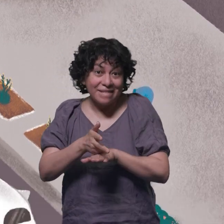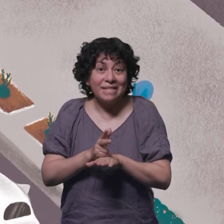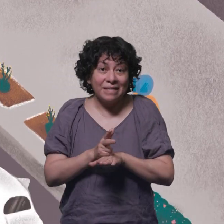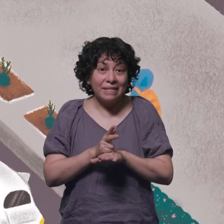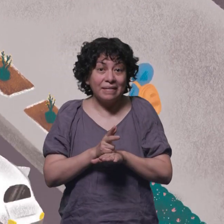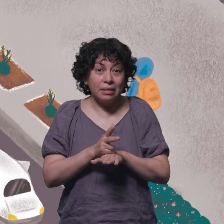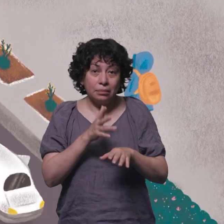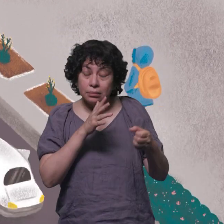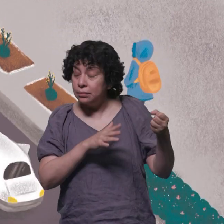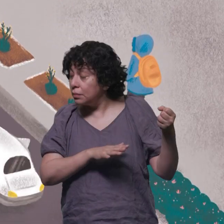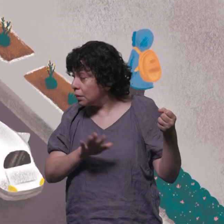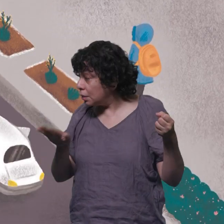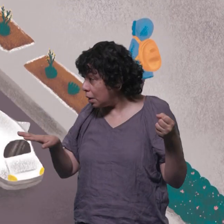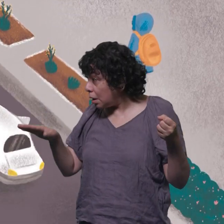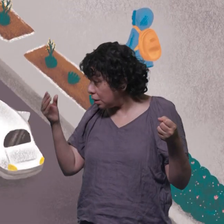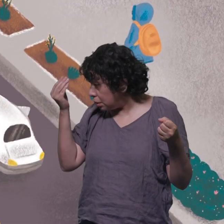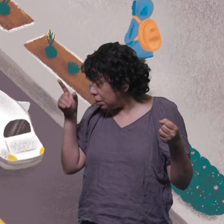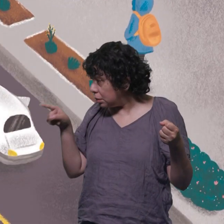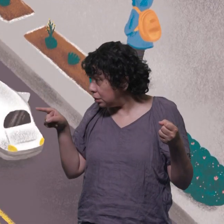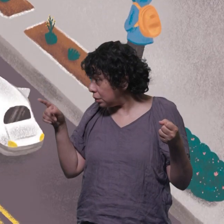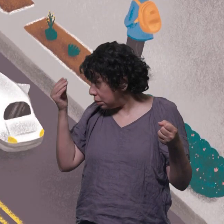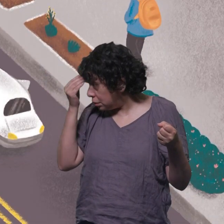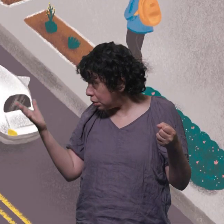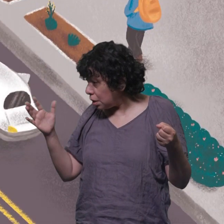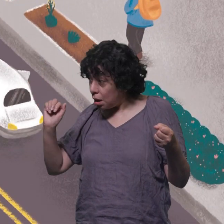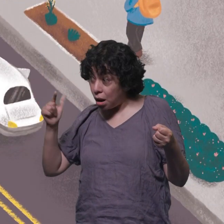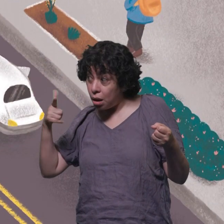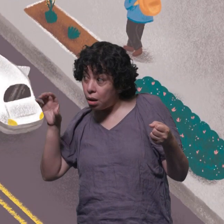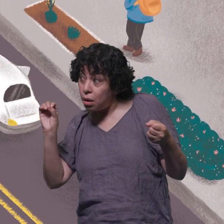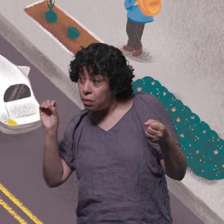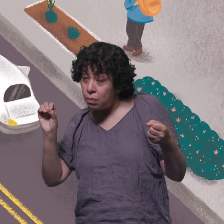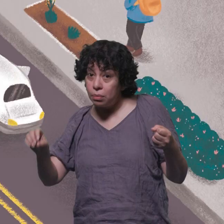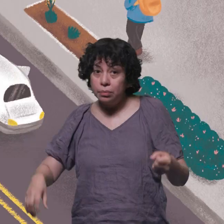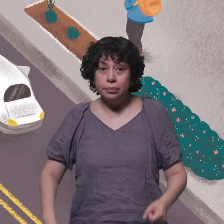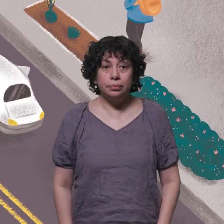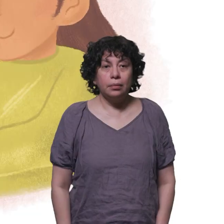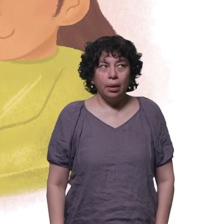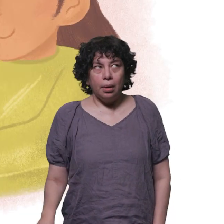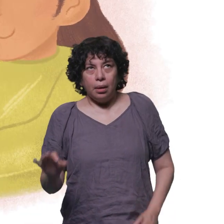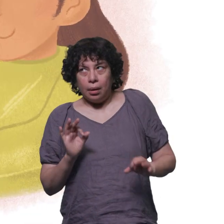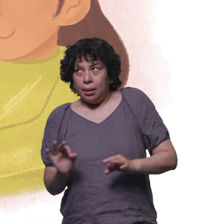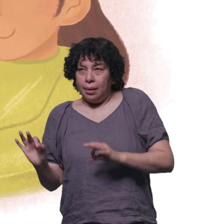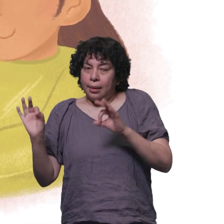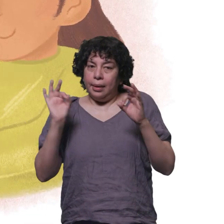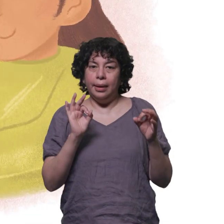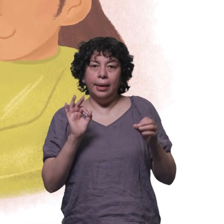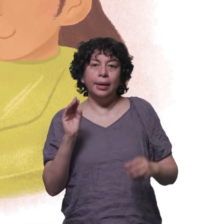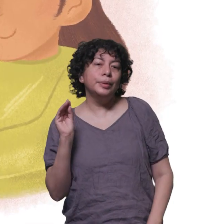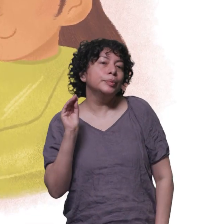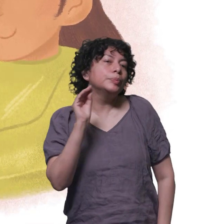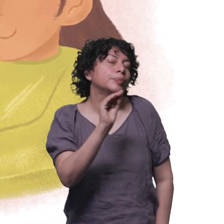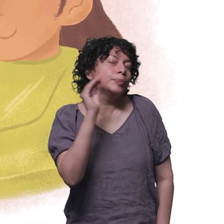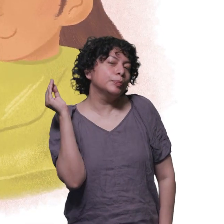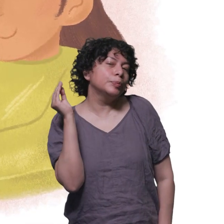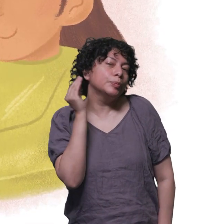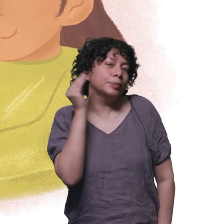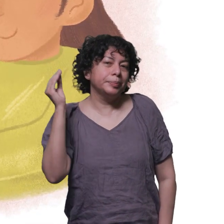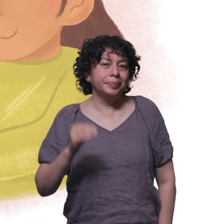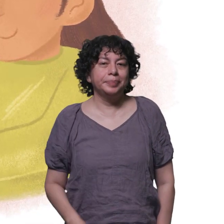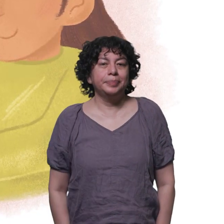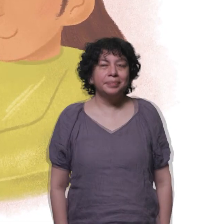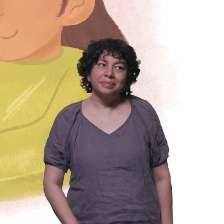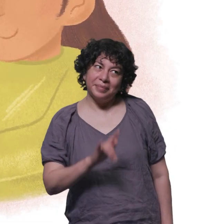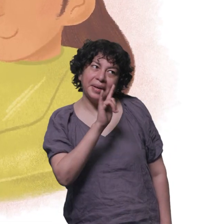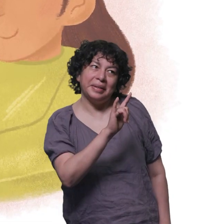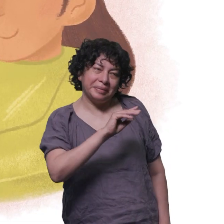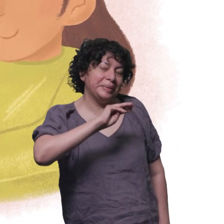stops. Oye, ¿se te olvida algo? Mommy reminds her. Melanie rolls her eyes, then kisses Mommy